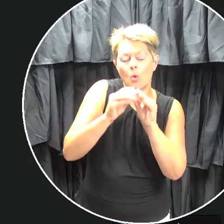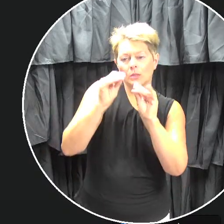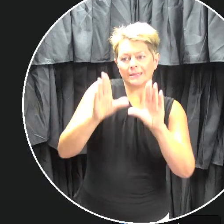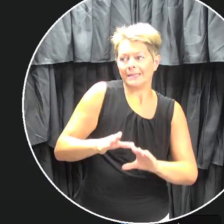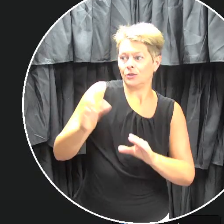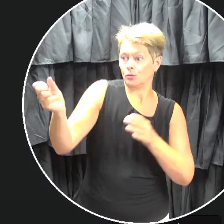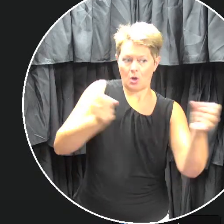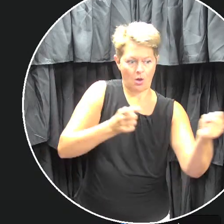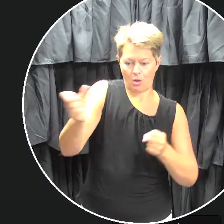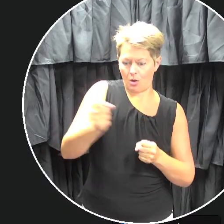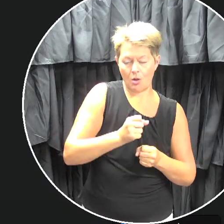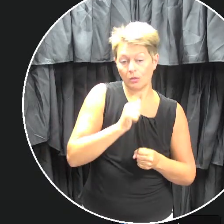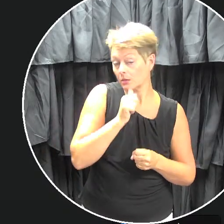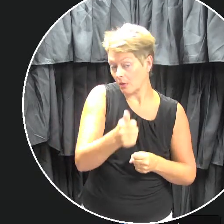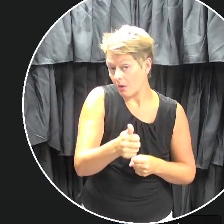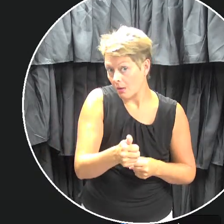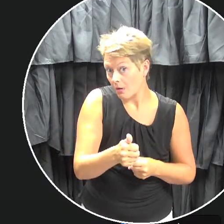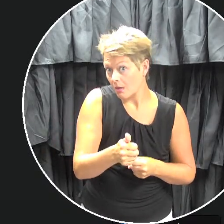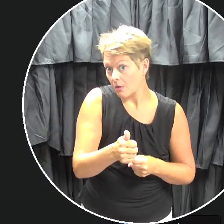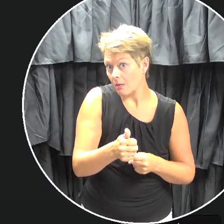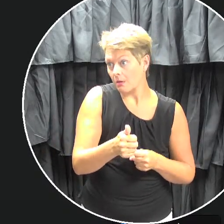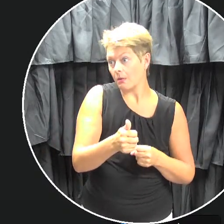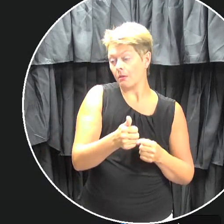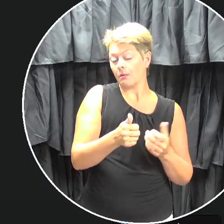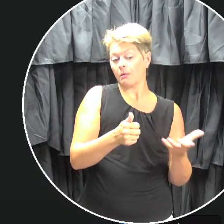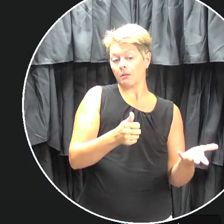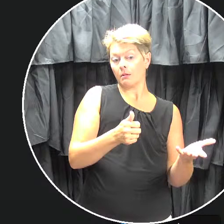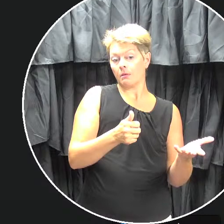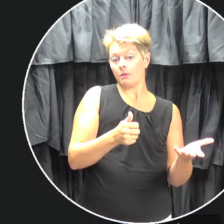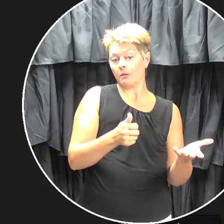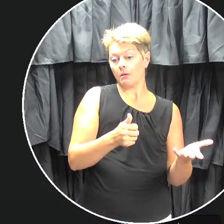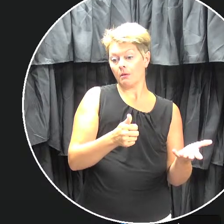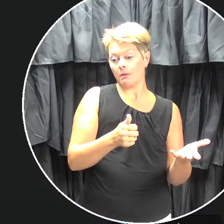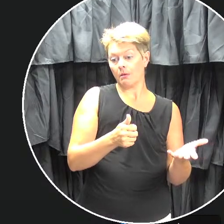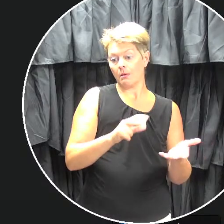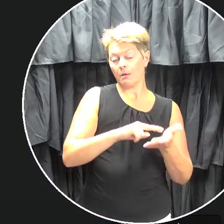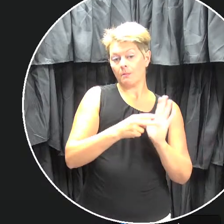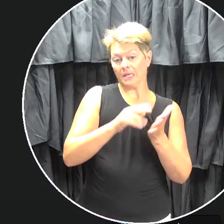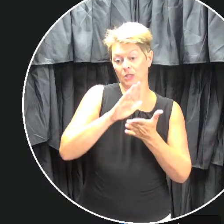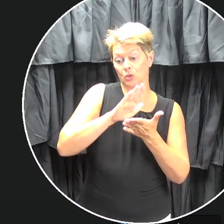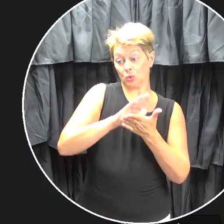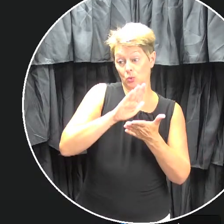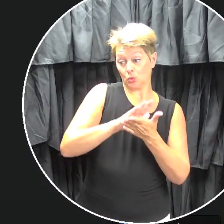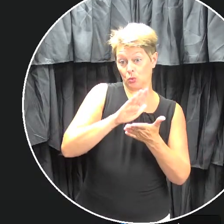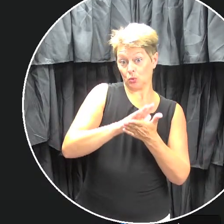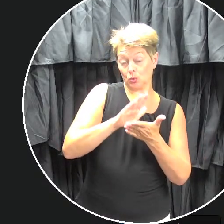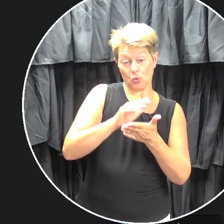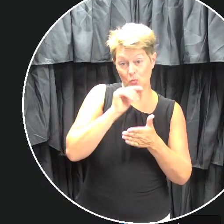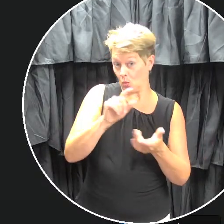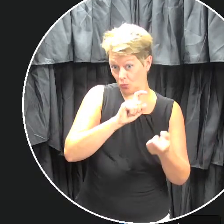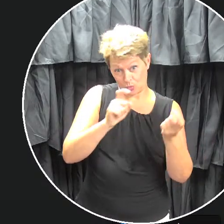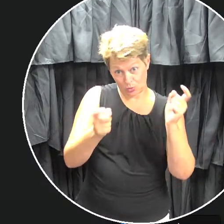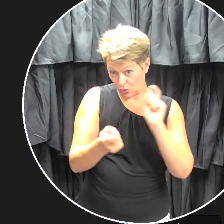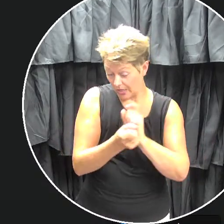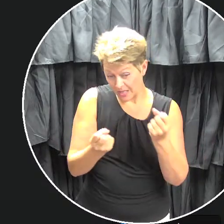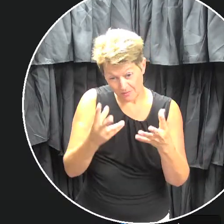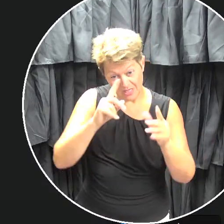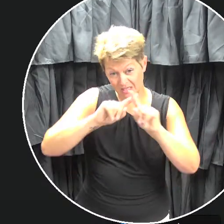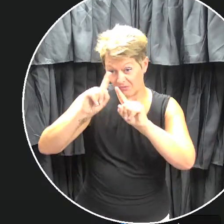that school facilities, like the way that our school facilities are set up, are not necessarily going to change in terms of the amount of classrooms and things like